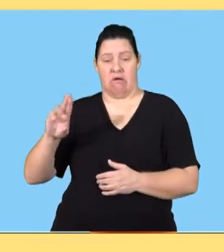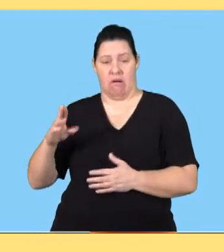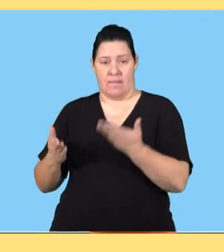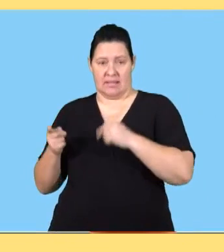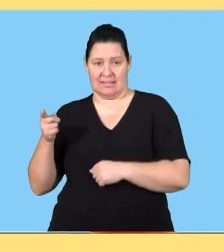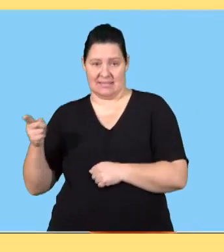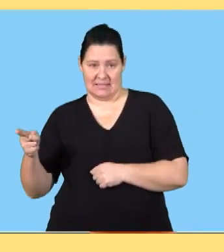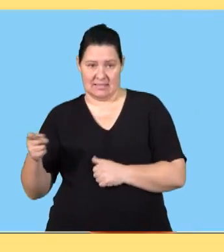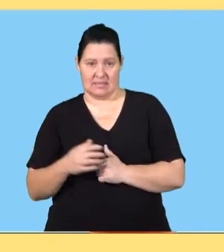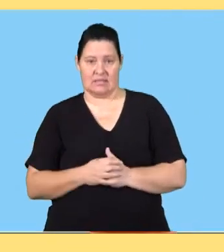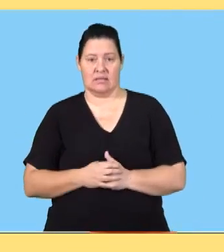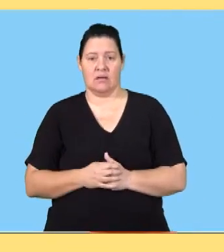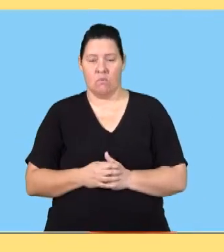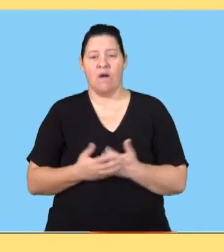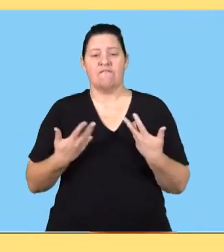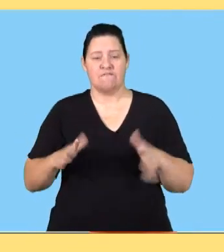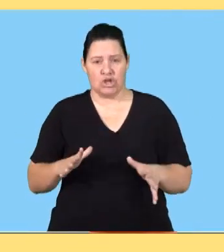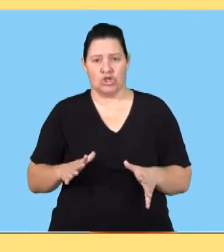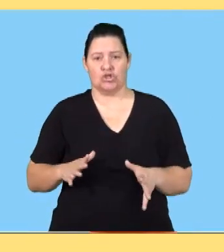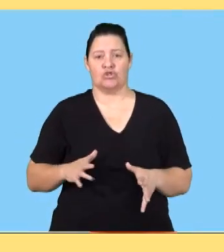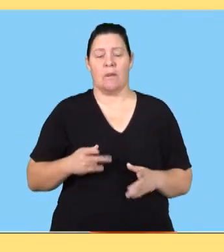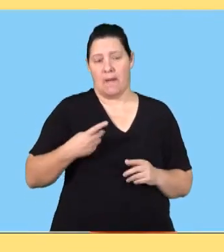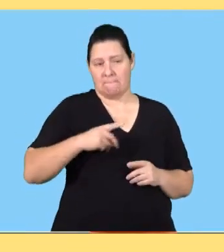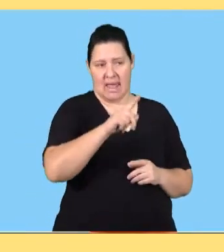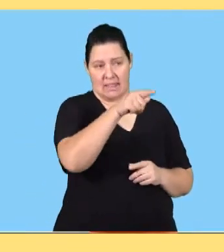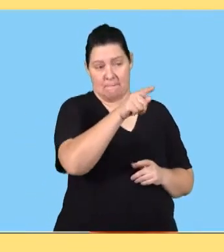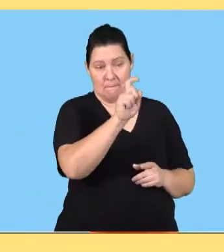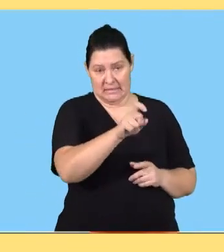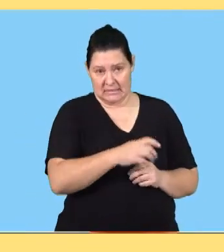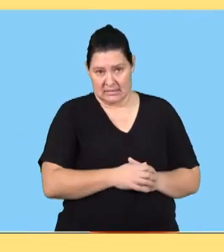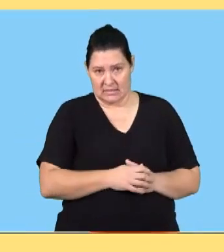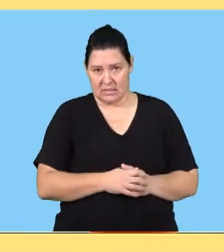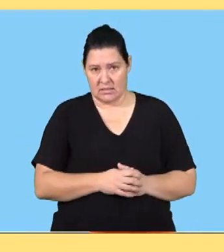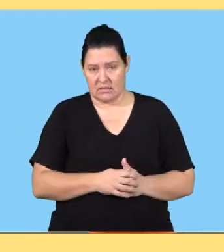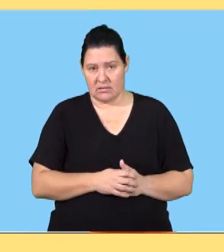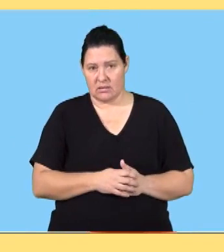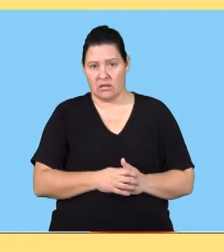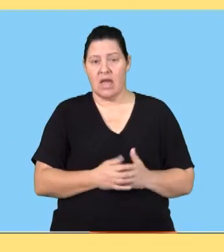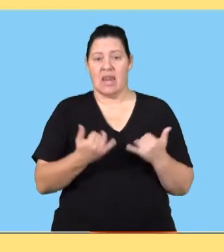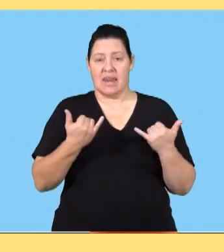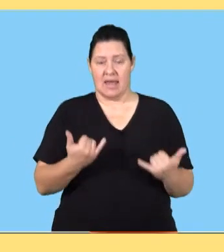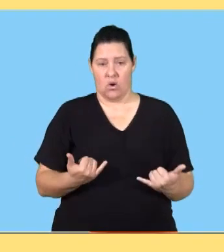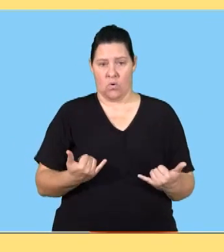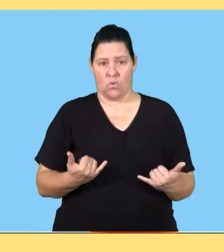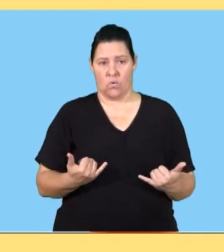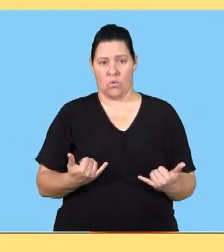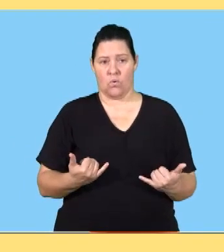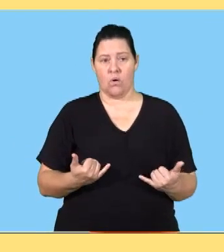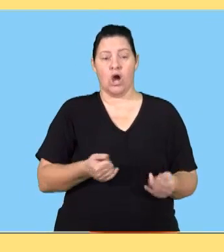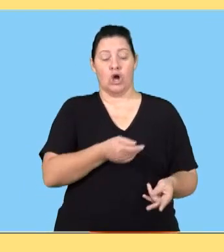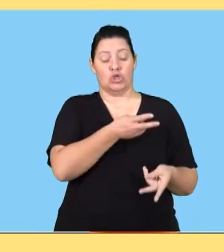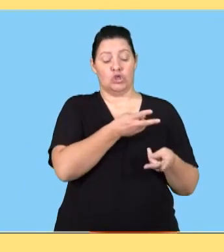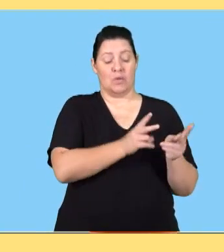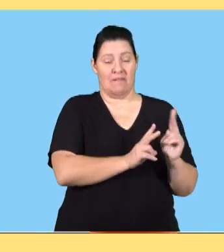balance. That is an amount that we're already owing. And then we then come on